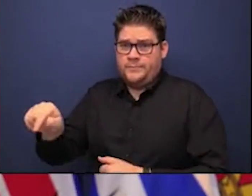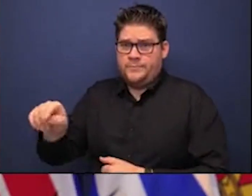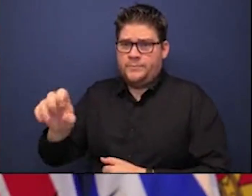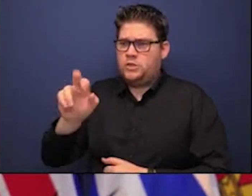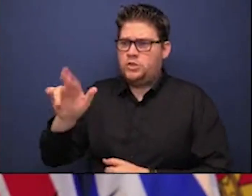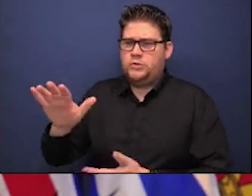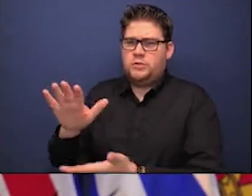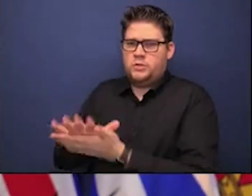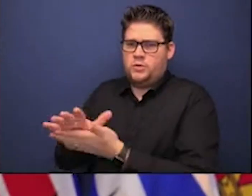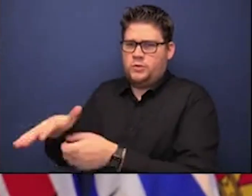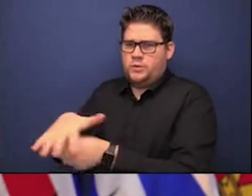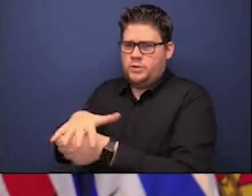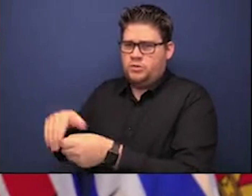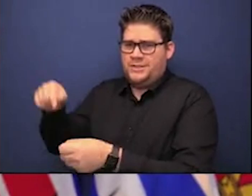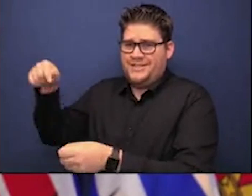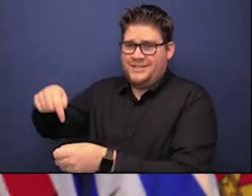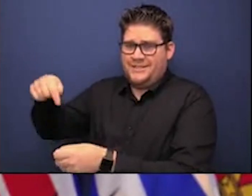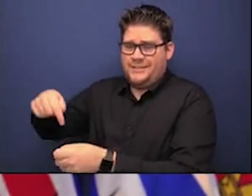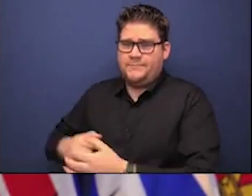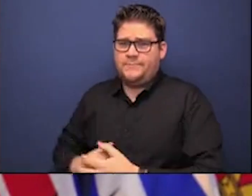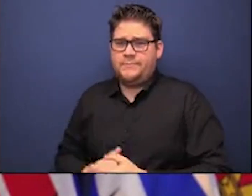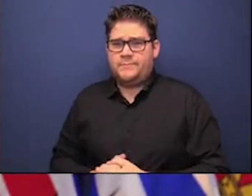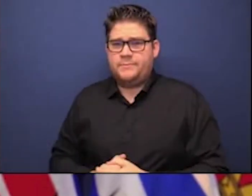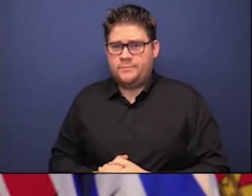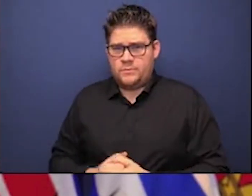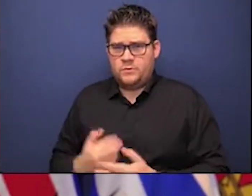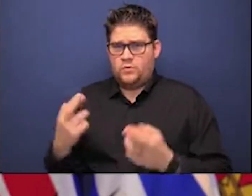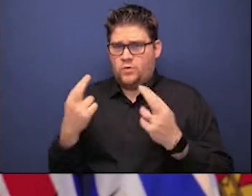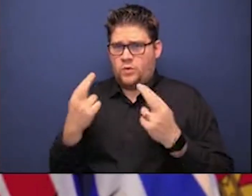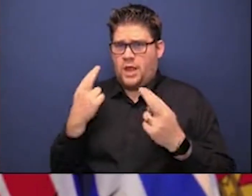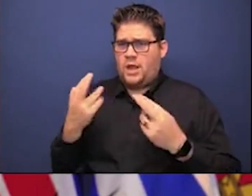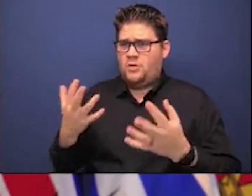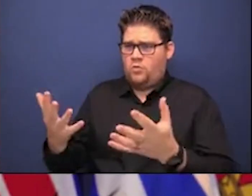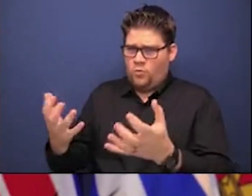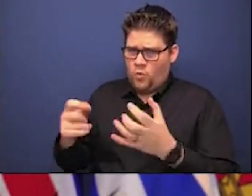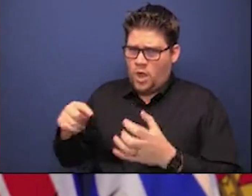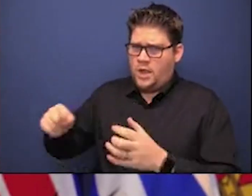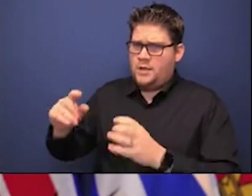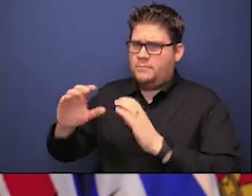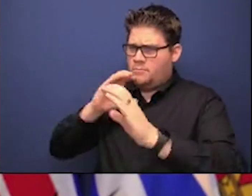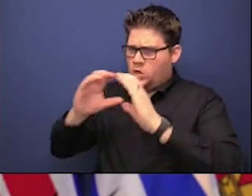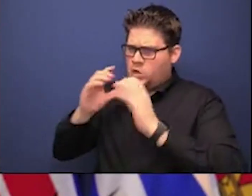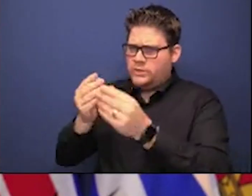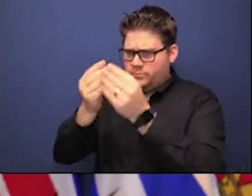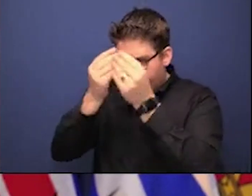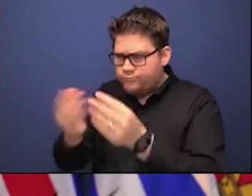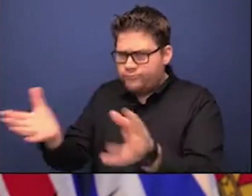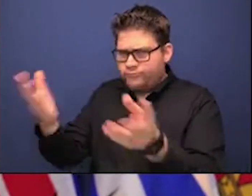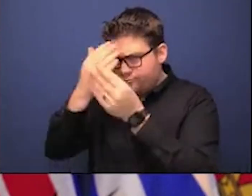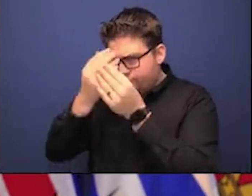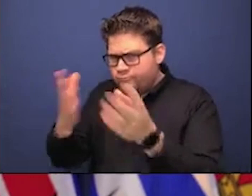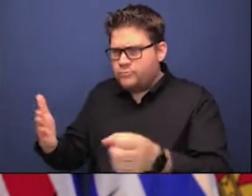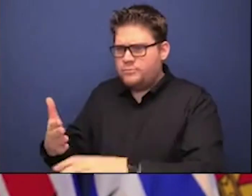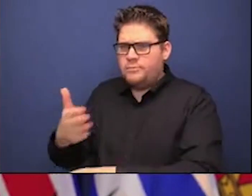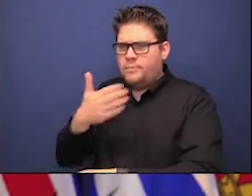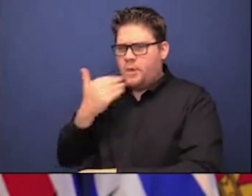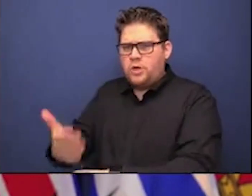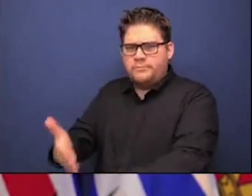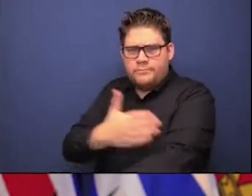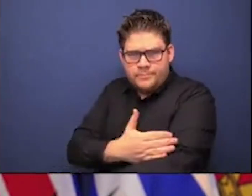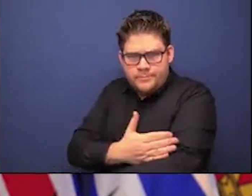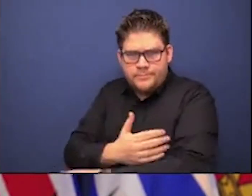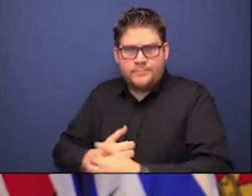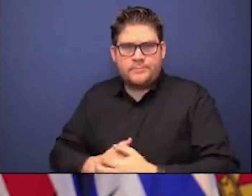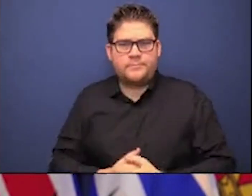concerns around communication and around getting more information out. And we found that actually increased the number